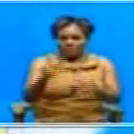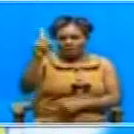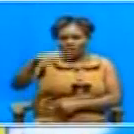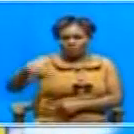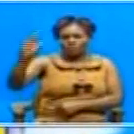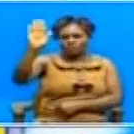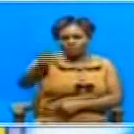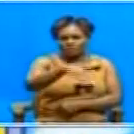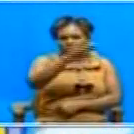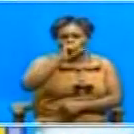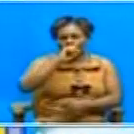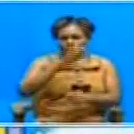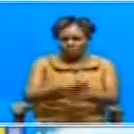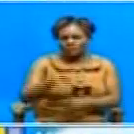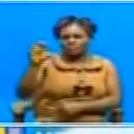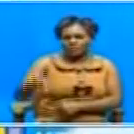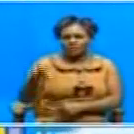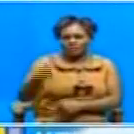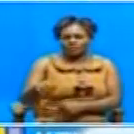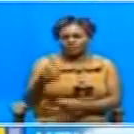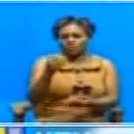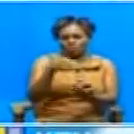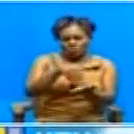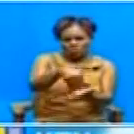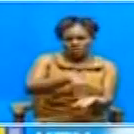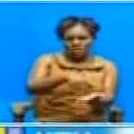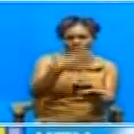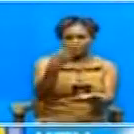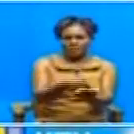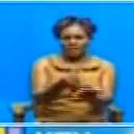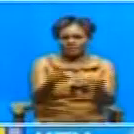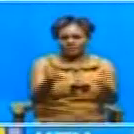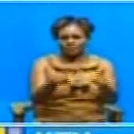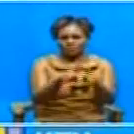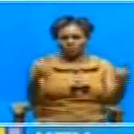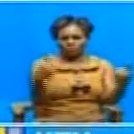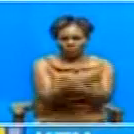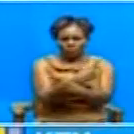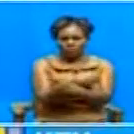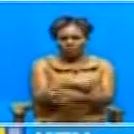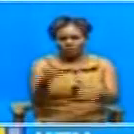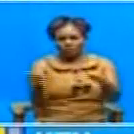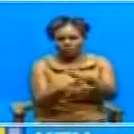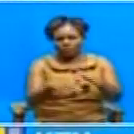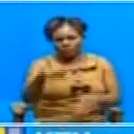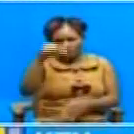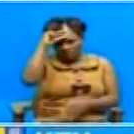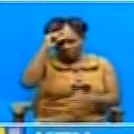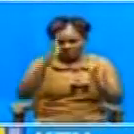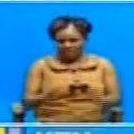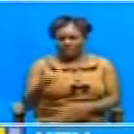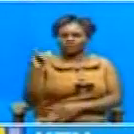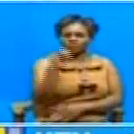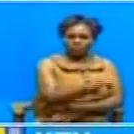Parliament in reassuring the market over the weakening shilling. And in a twist of events, the current deputy governor has been retained in